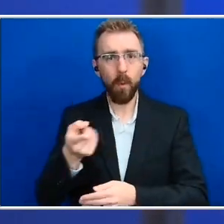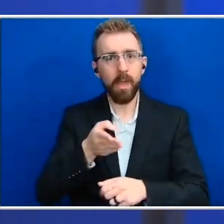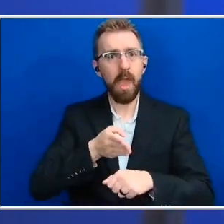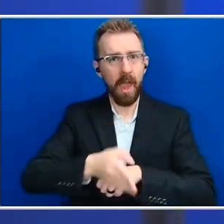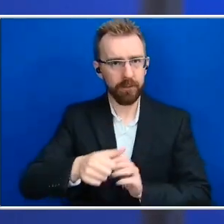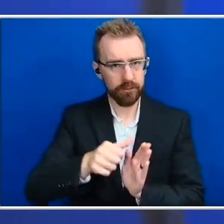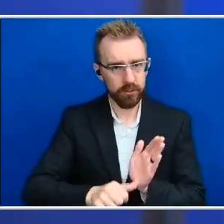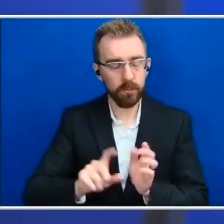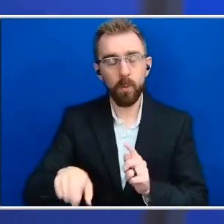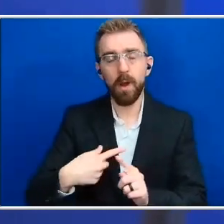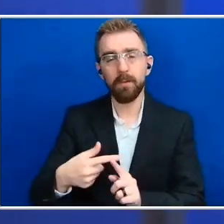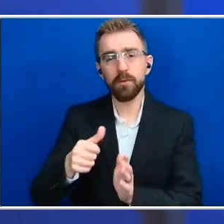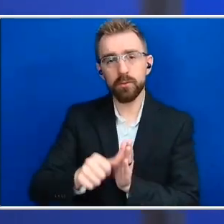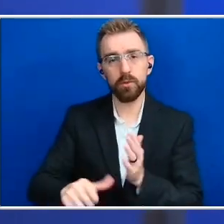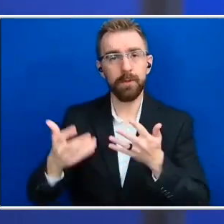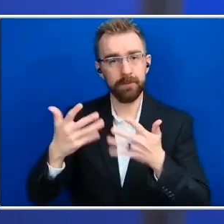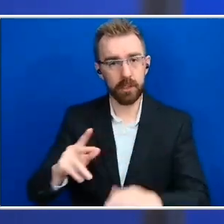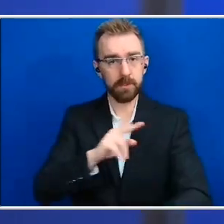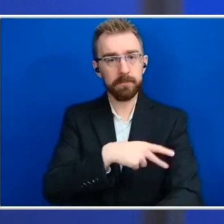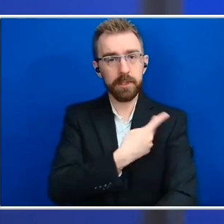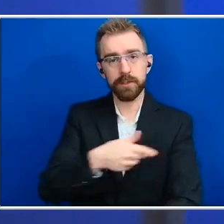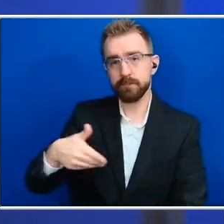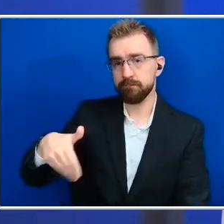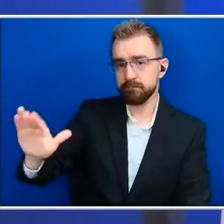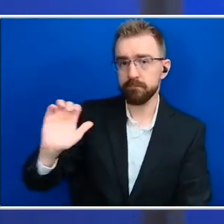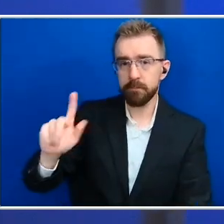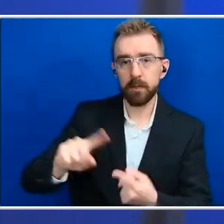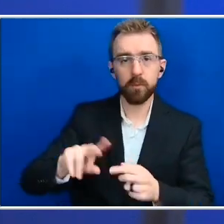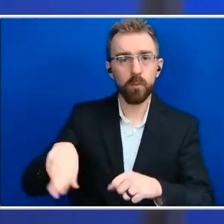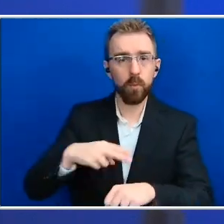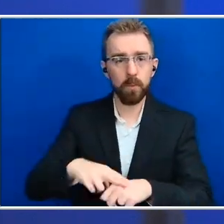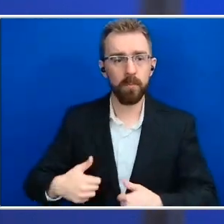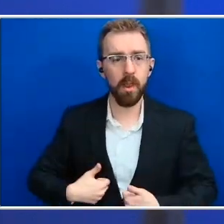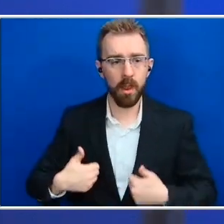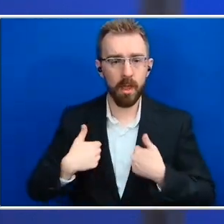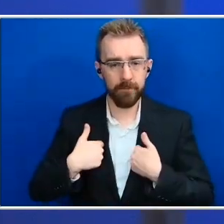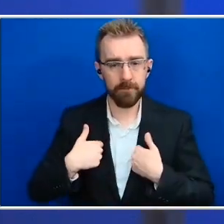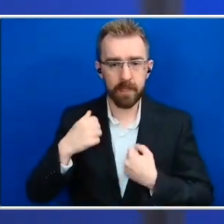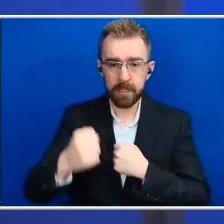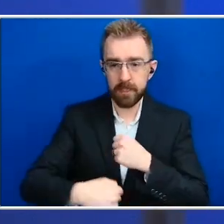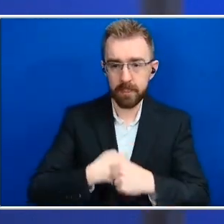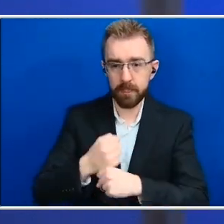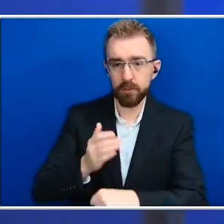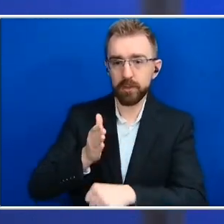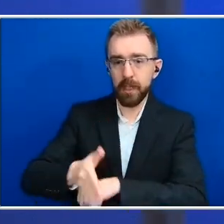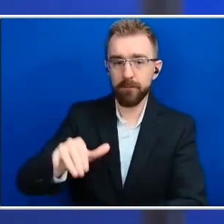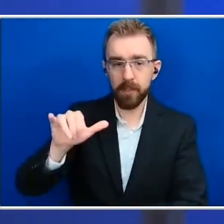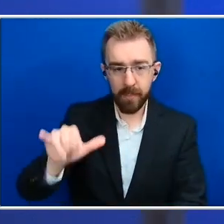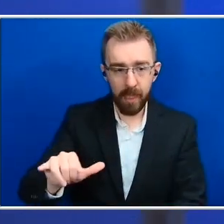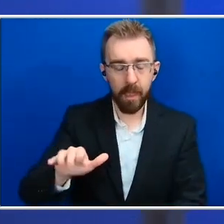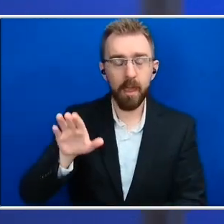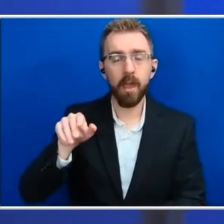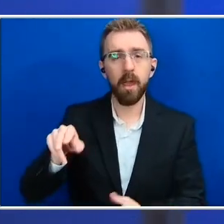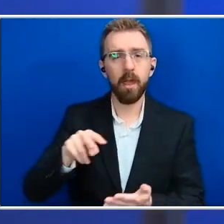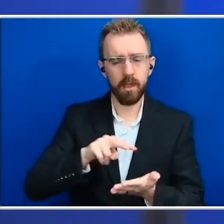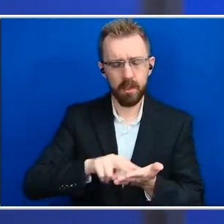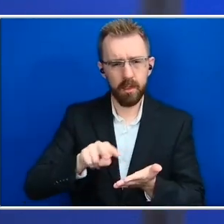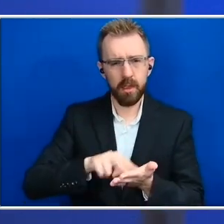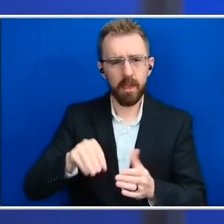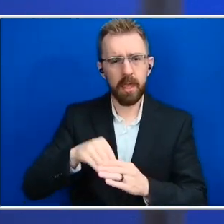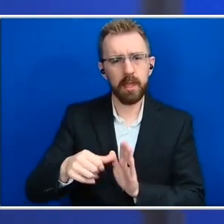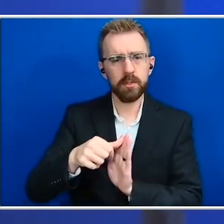and patient goes back to their normal life, years after, the literature in the surgical